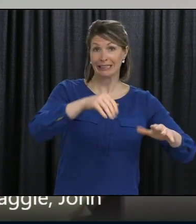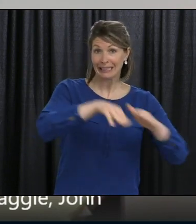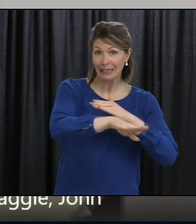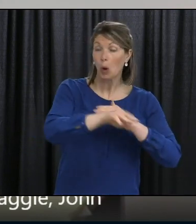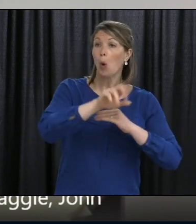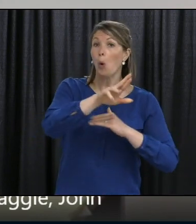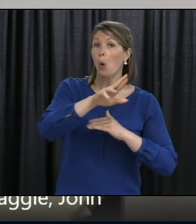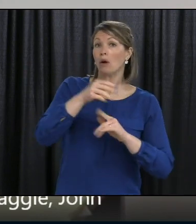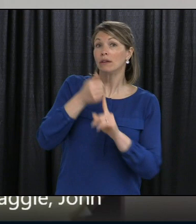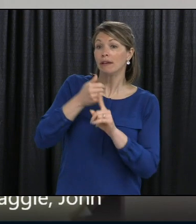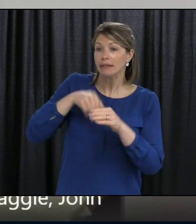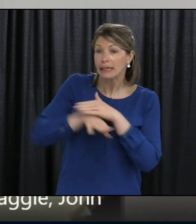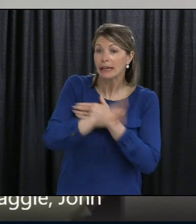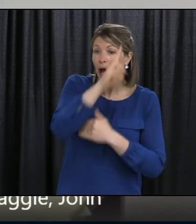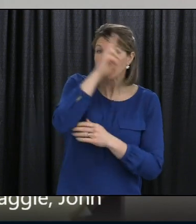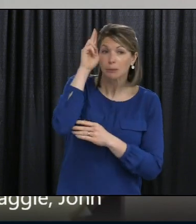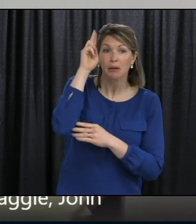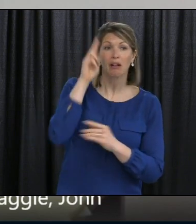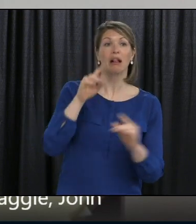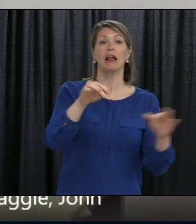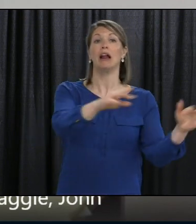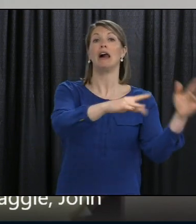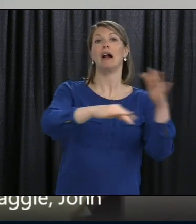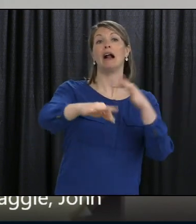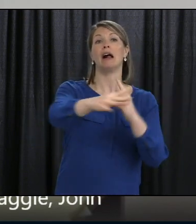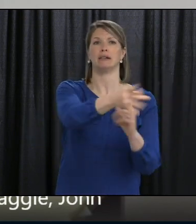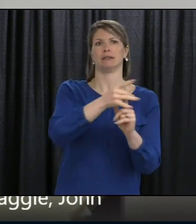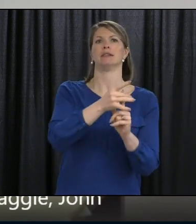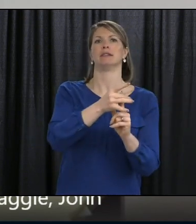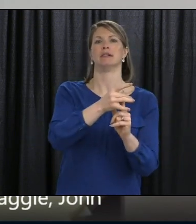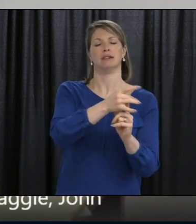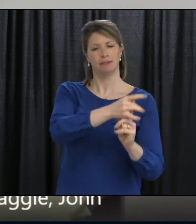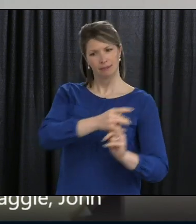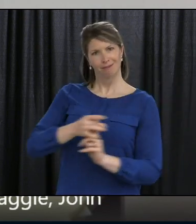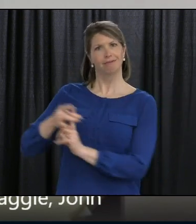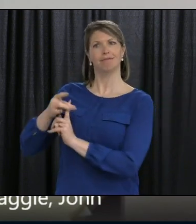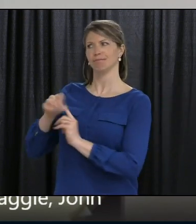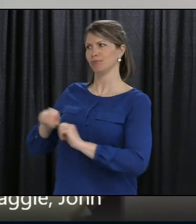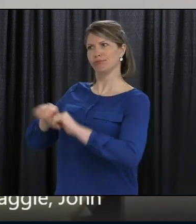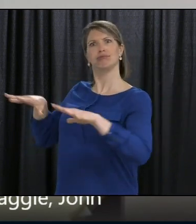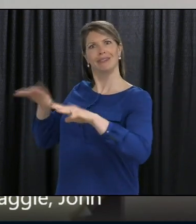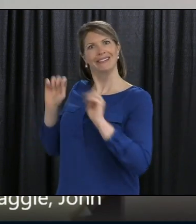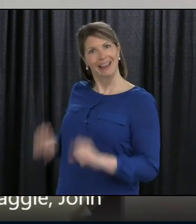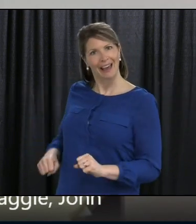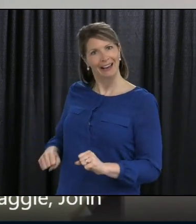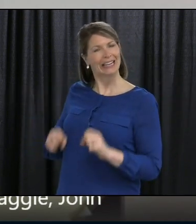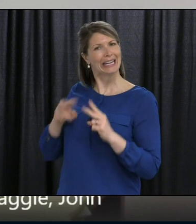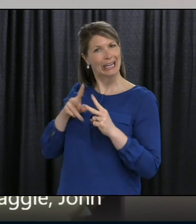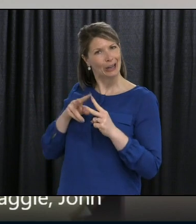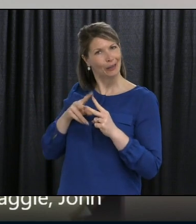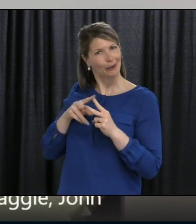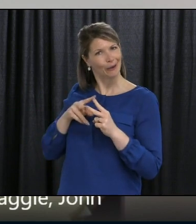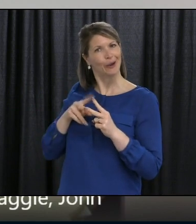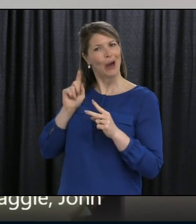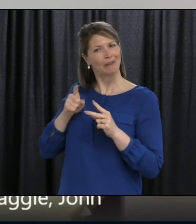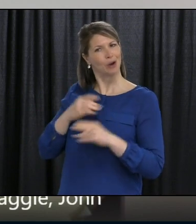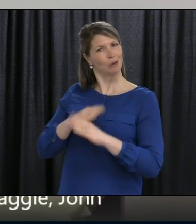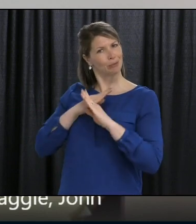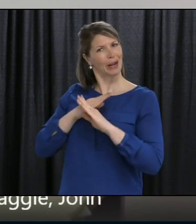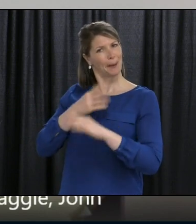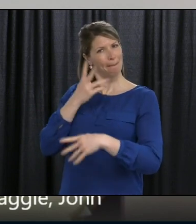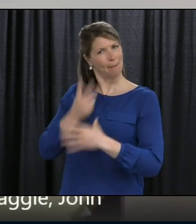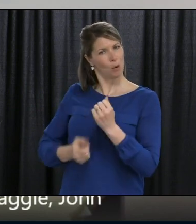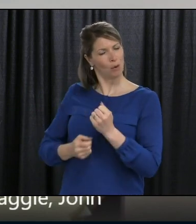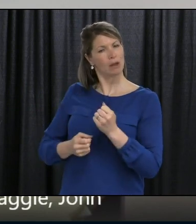see, unless there is something radical in the public health field that we haven't anticipated, that will come with the next level,